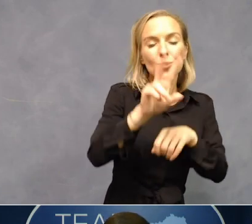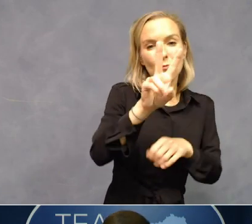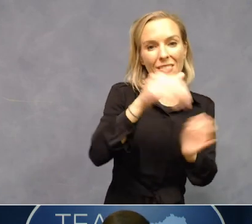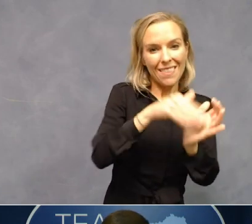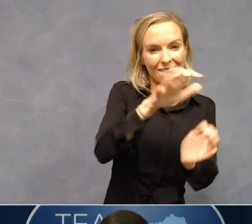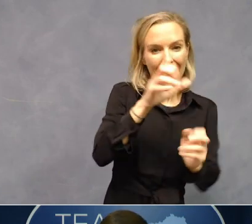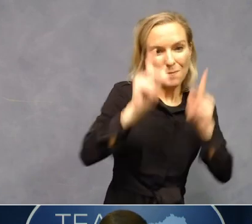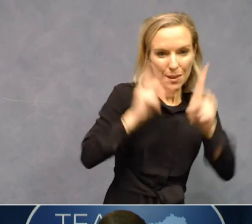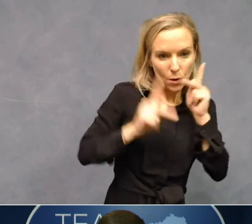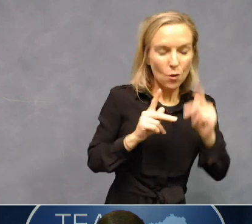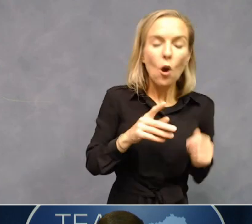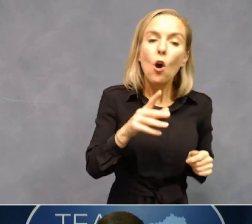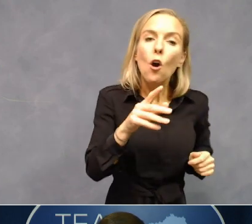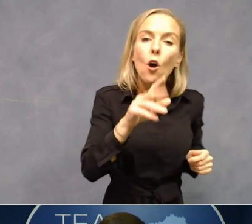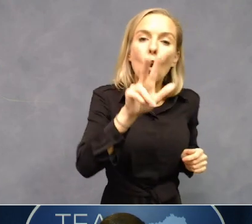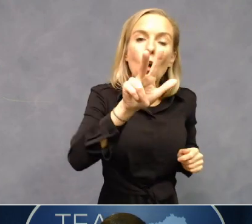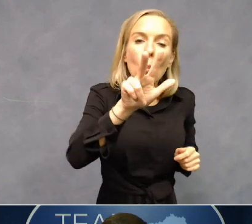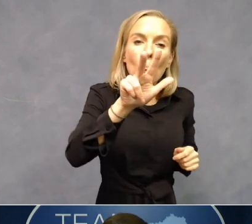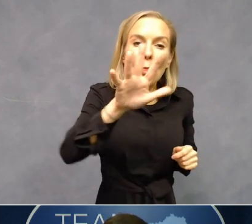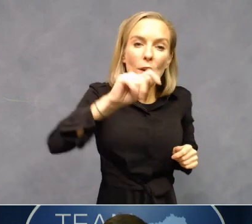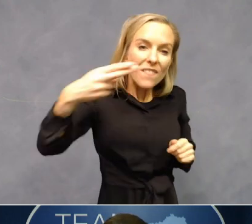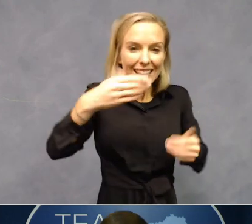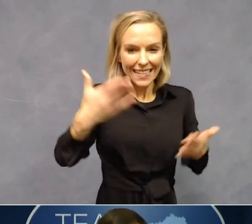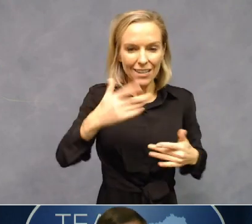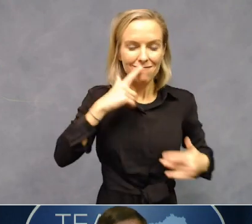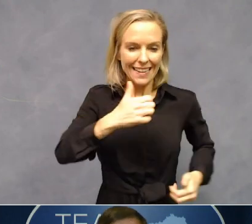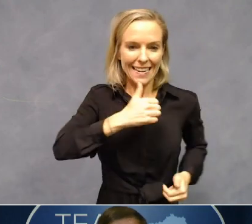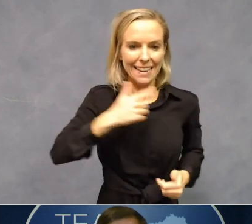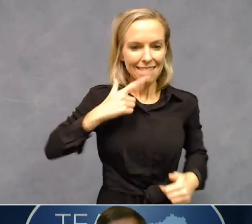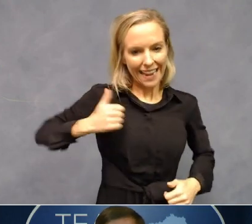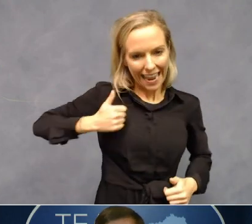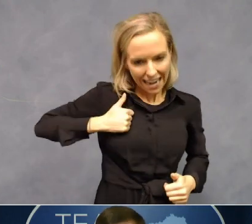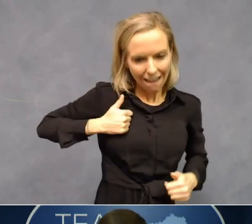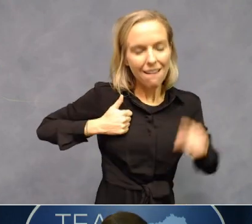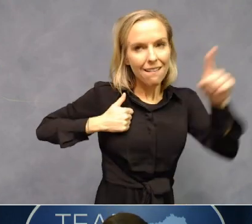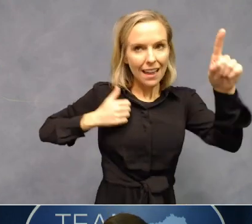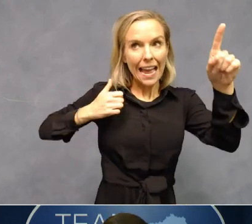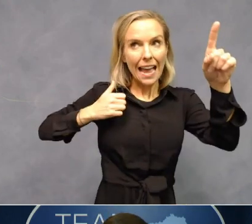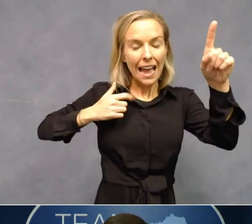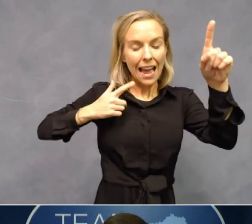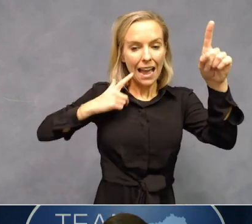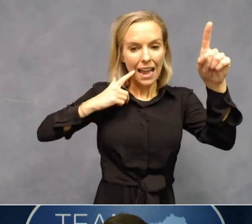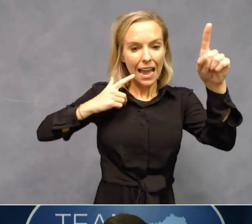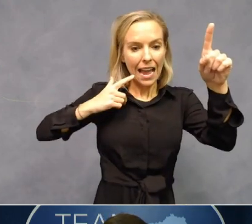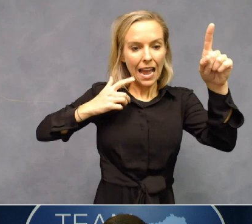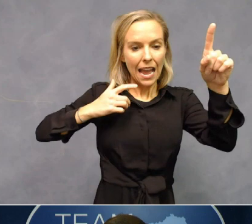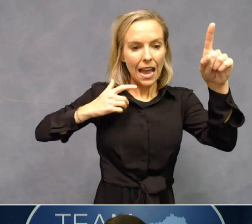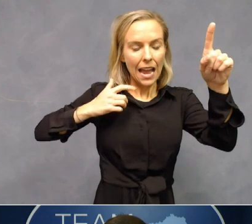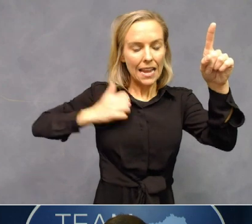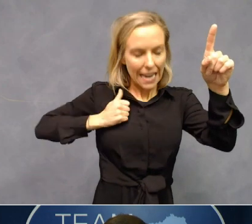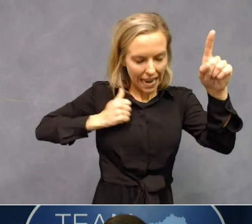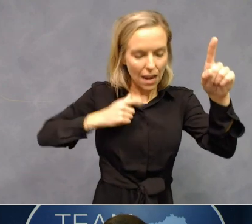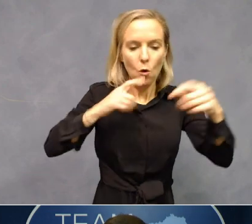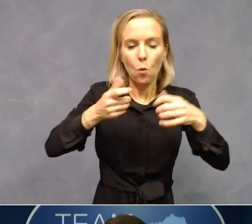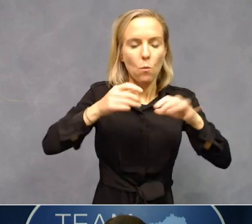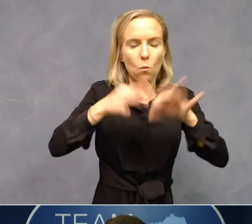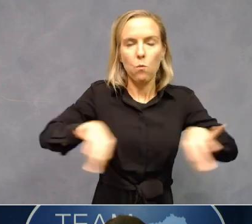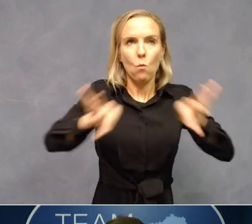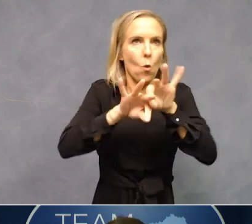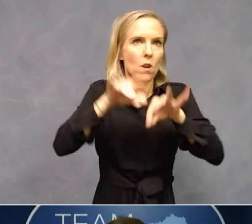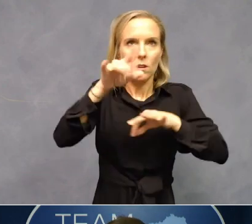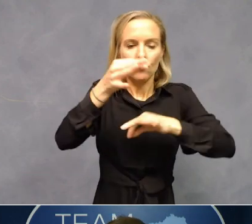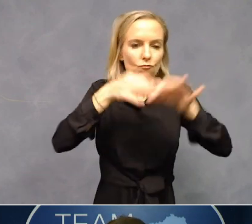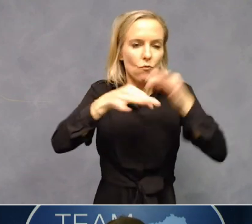35th Canadian-owned operation in the Commonwealth. Canada has been such an important trading partner for us. We have